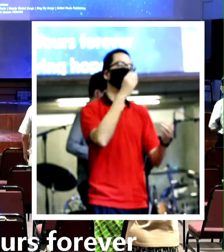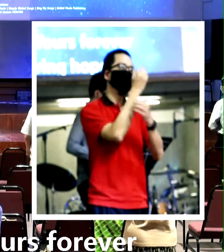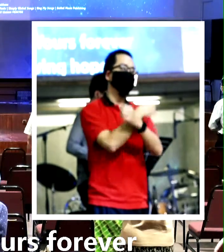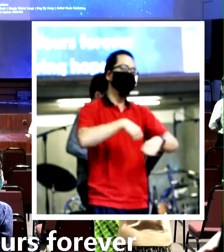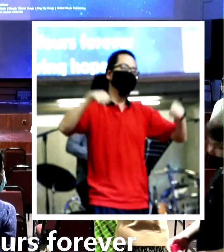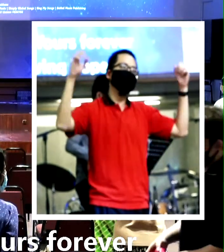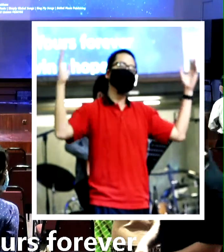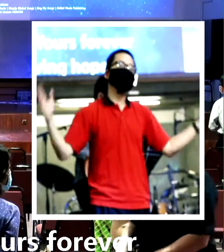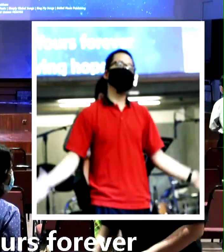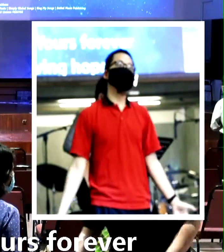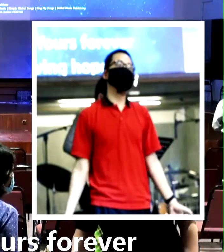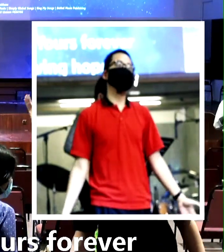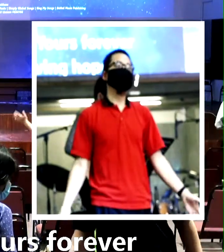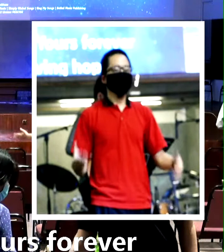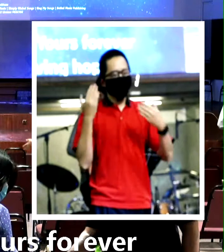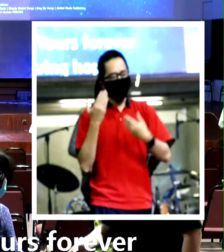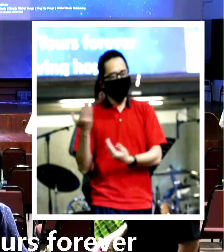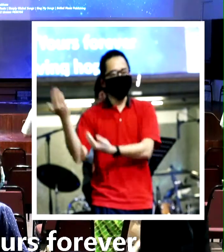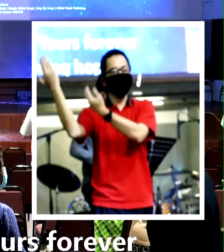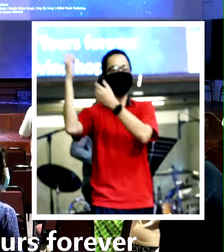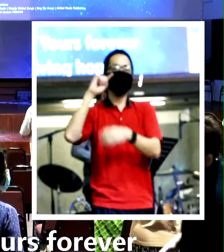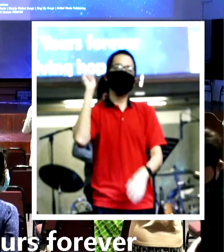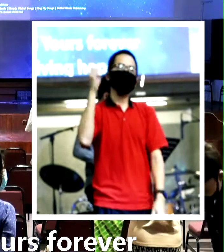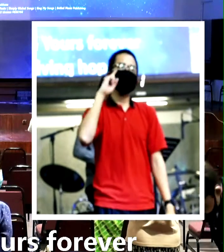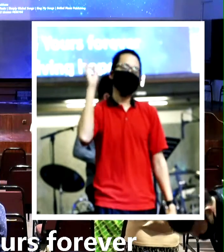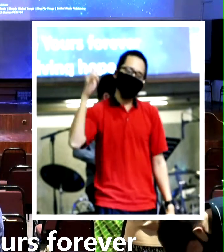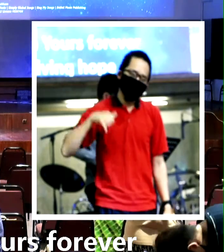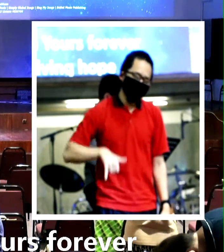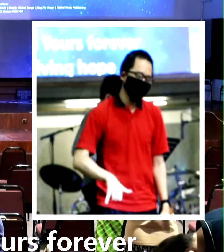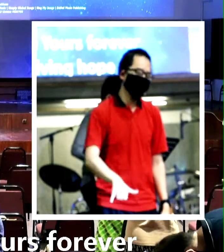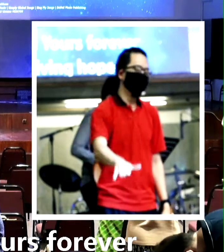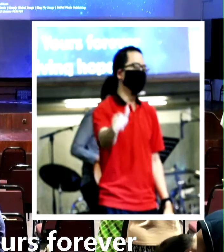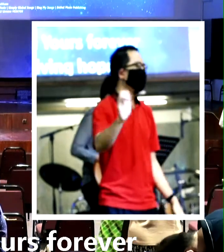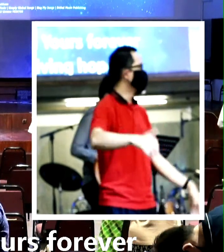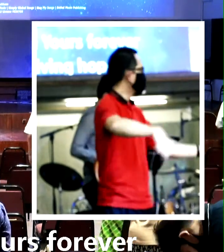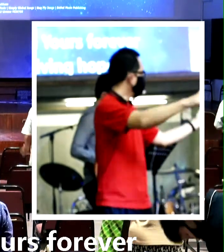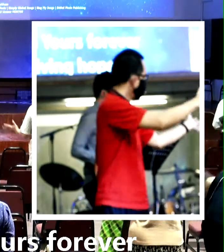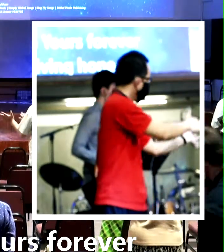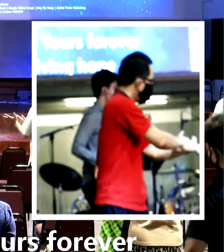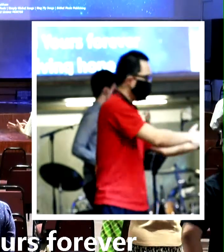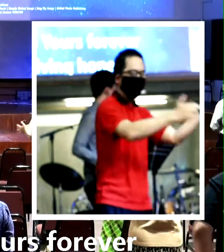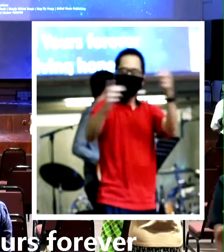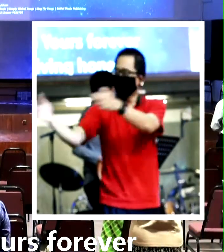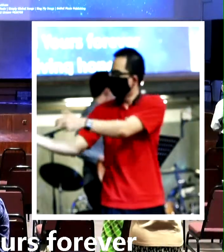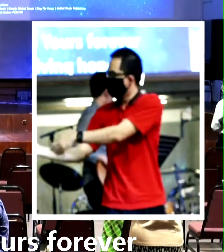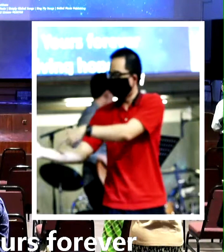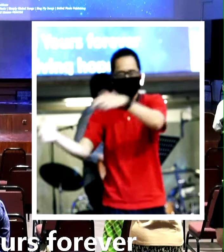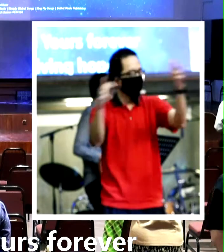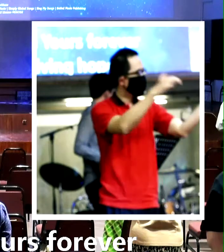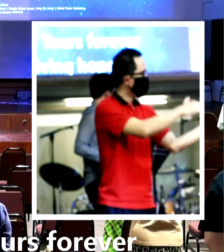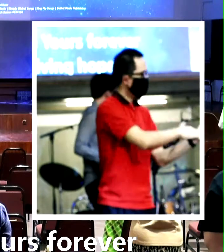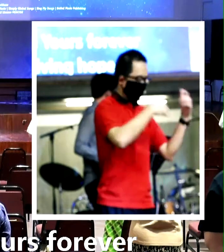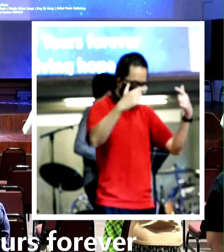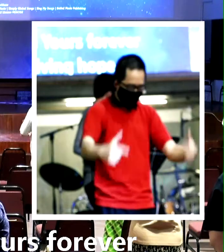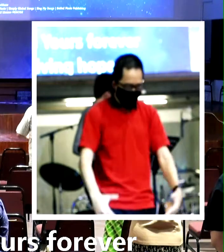Beautiful Savior, I'm yours forever. Jesus Christ, you're my living hope. Jesus